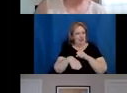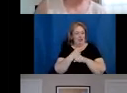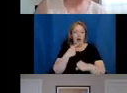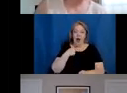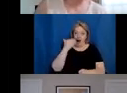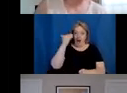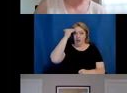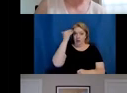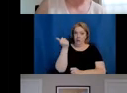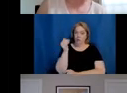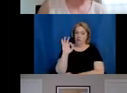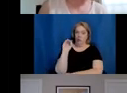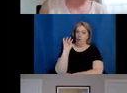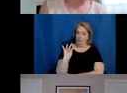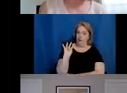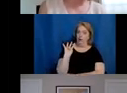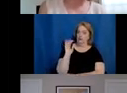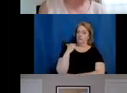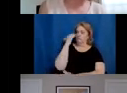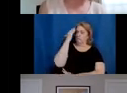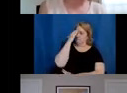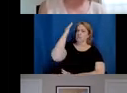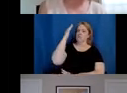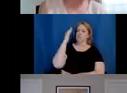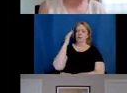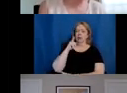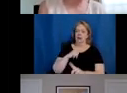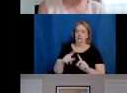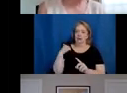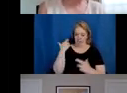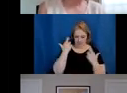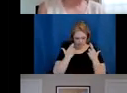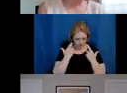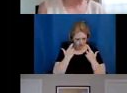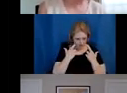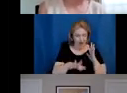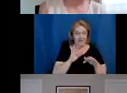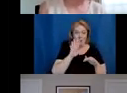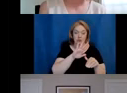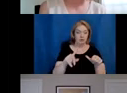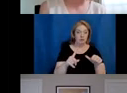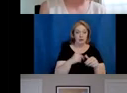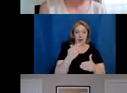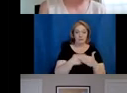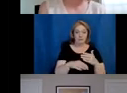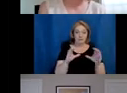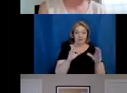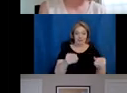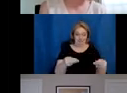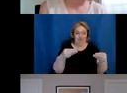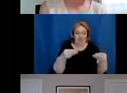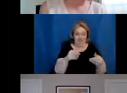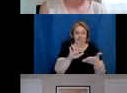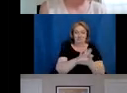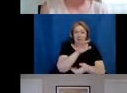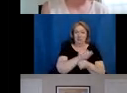1904 as the date that Chaim was born. However, we ended up finding his original birth certificate and paperwork